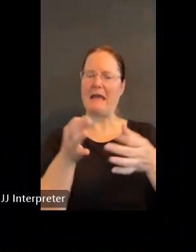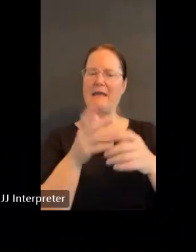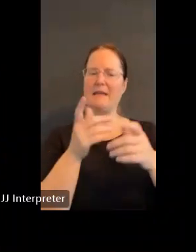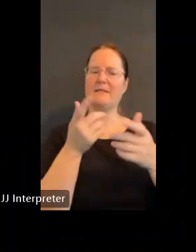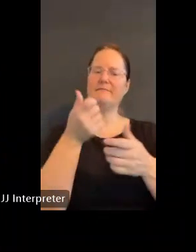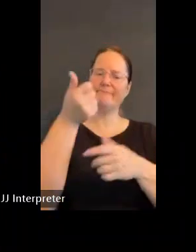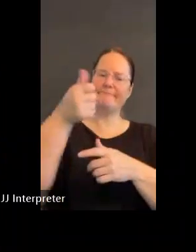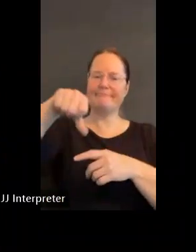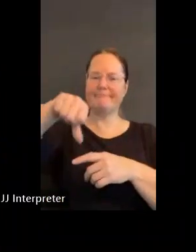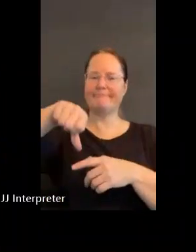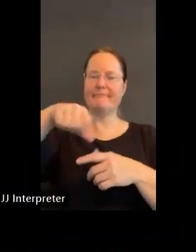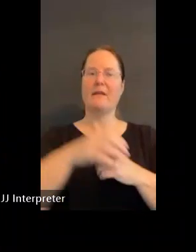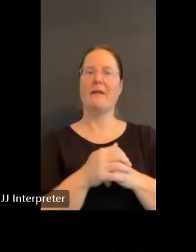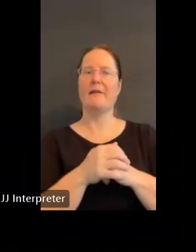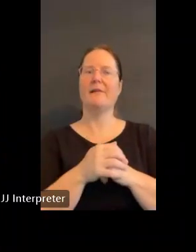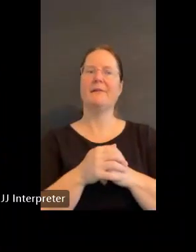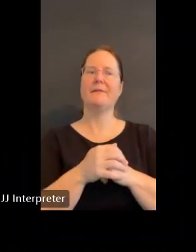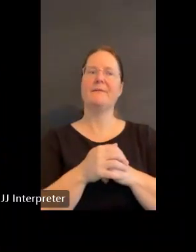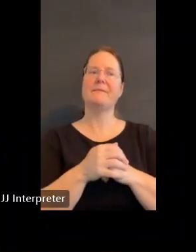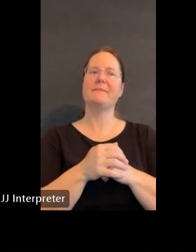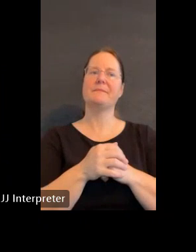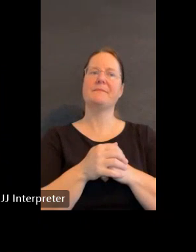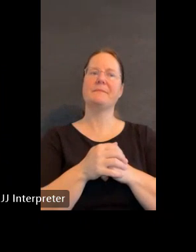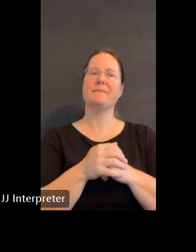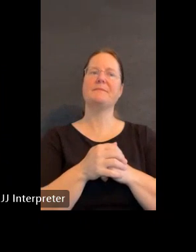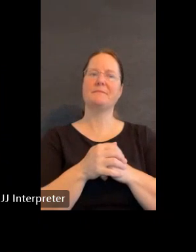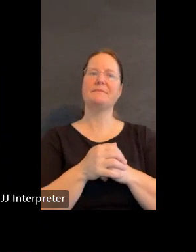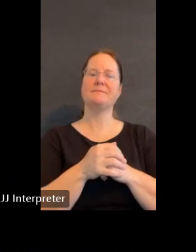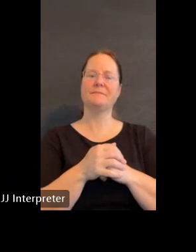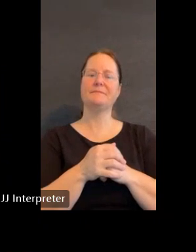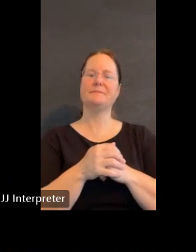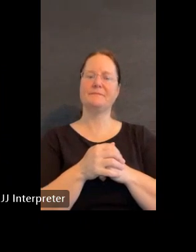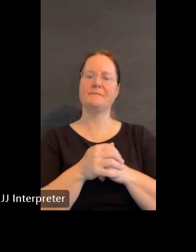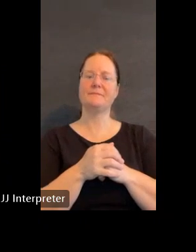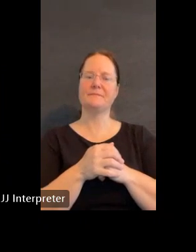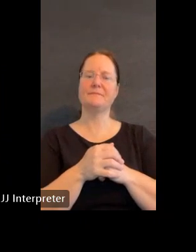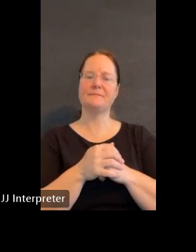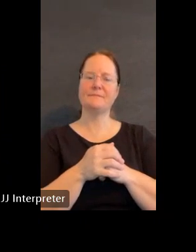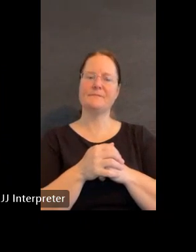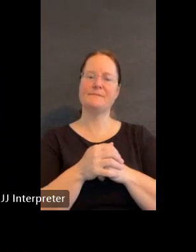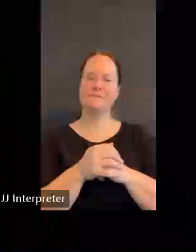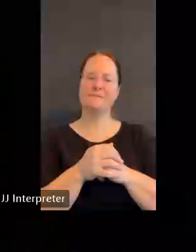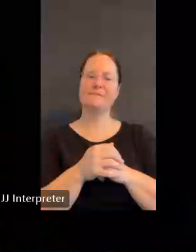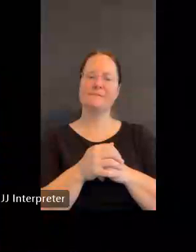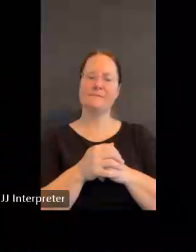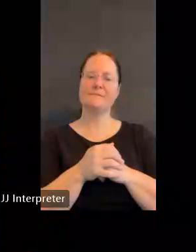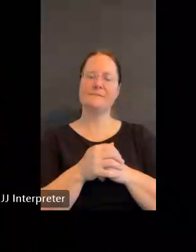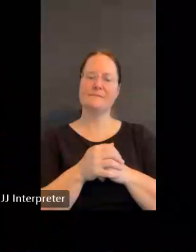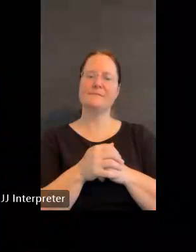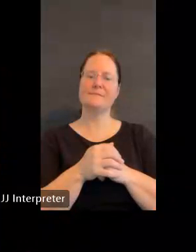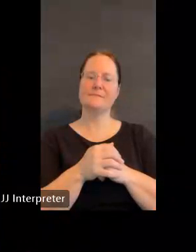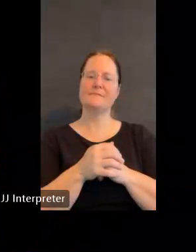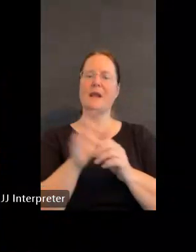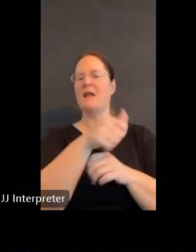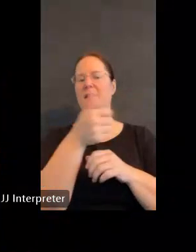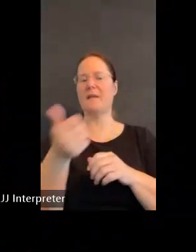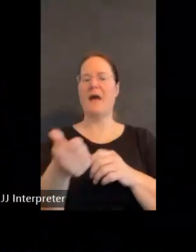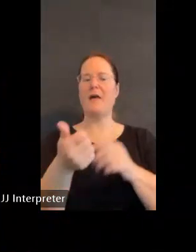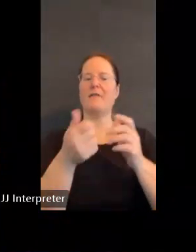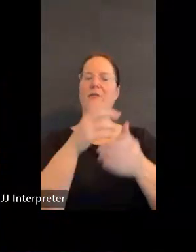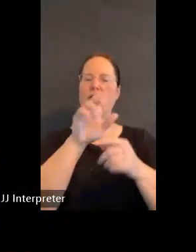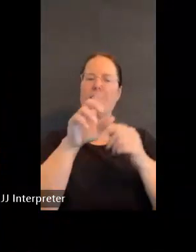that information. All right. I see there's a question about Section 8. Is it